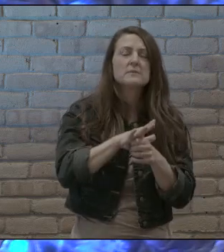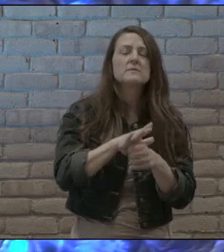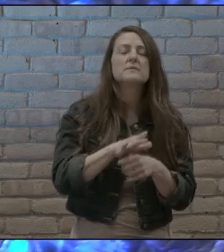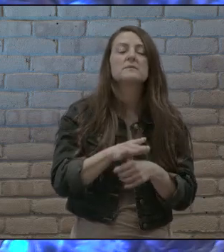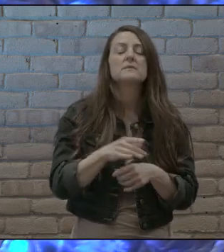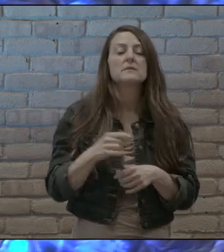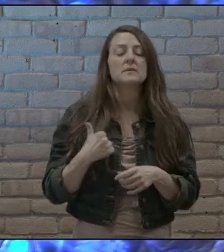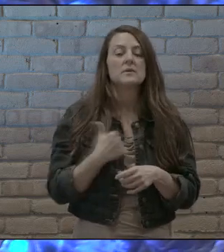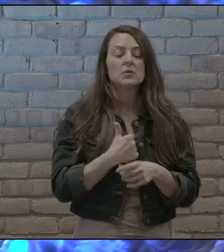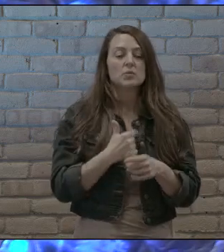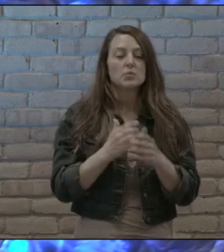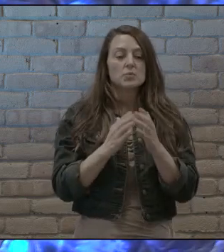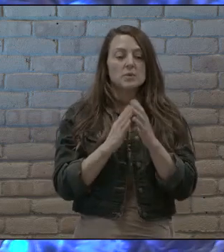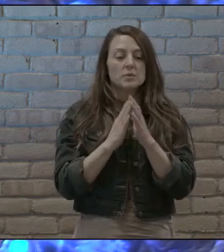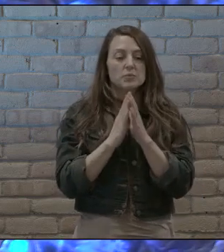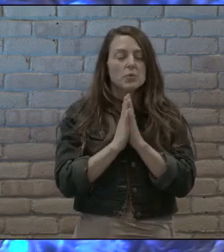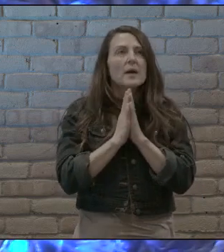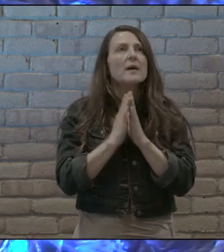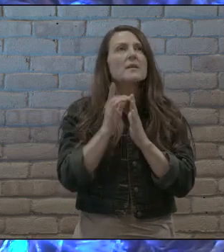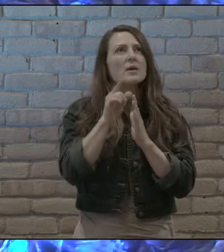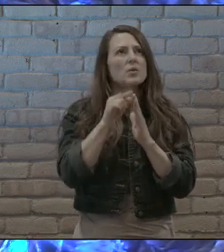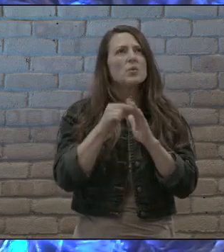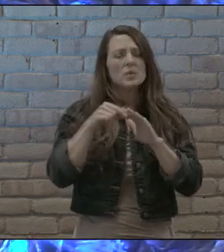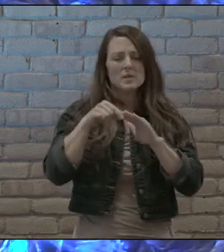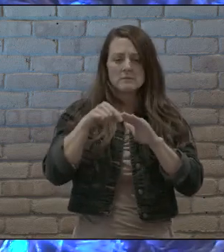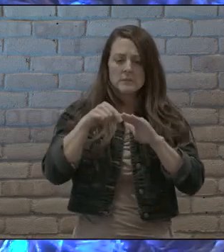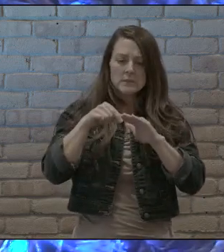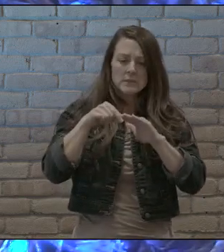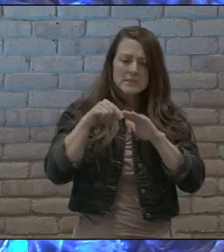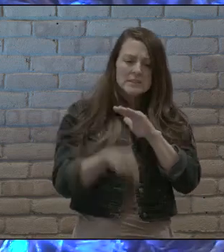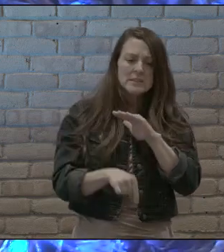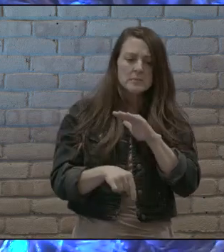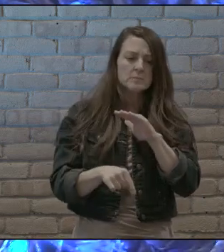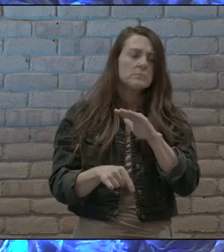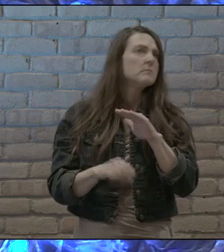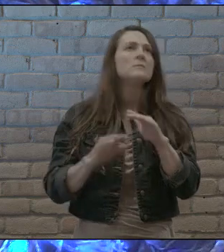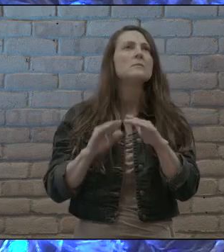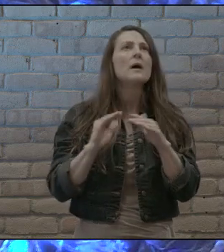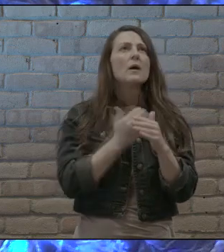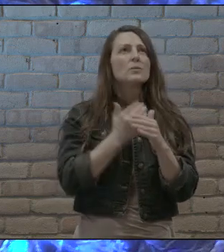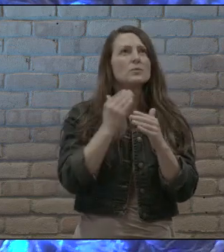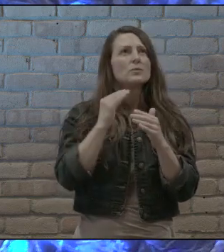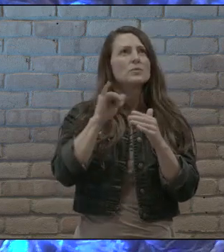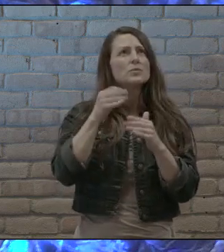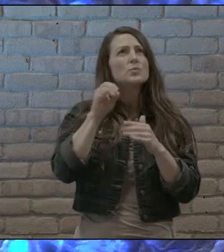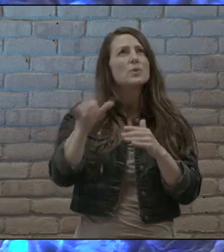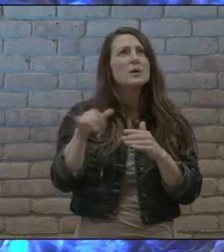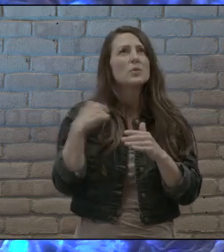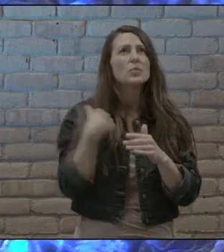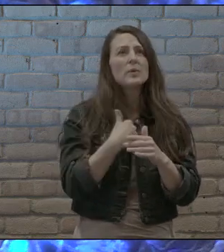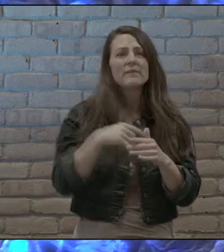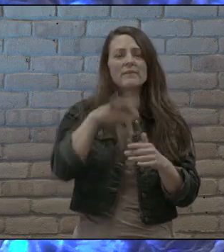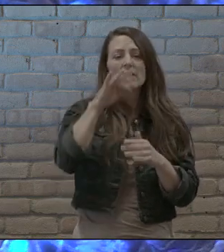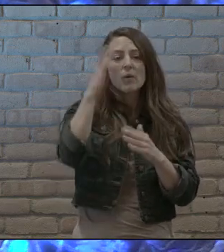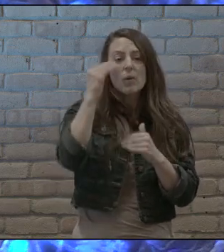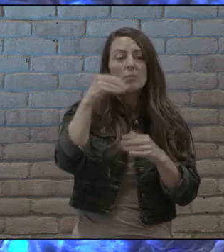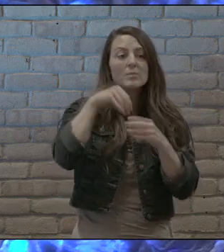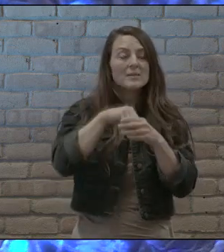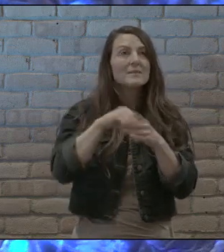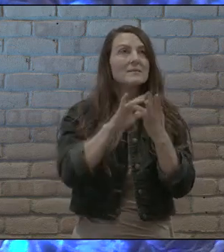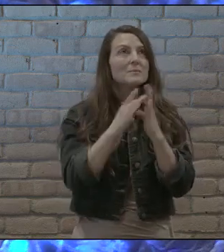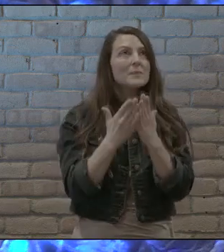deepen in that joy, that we would find our hope in your word, in your